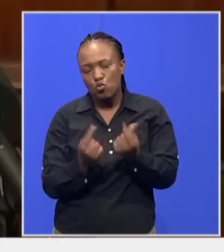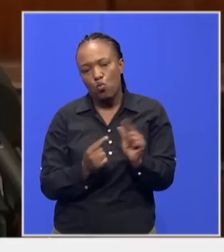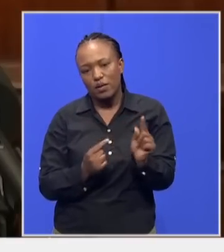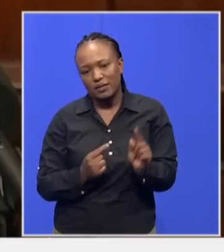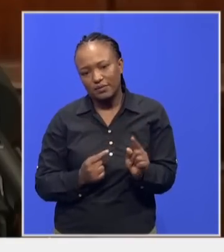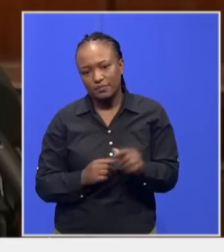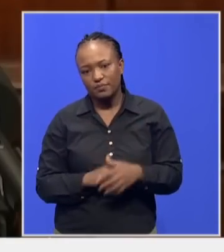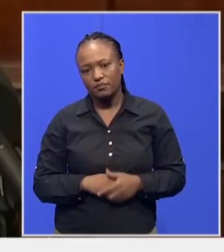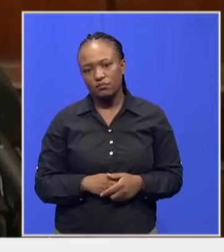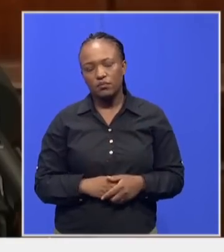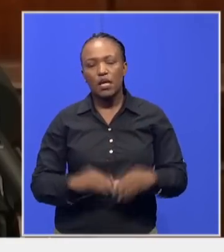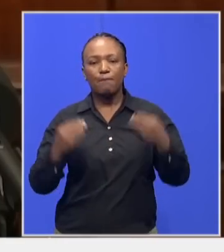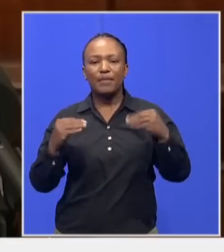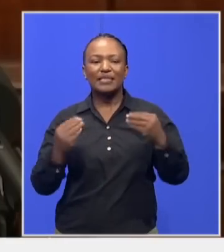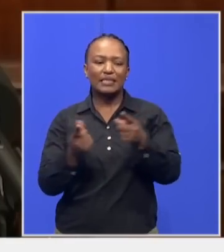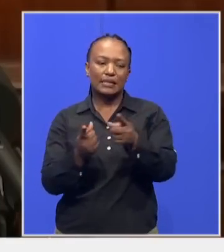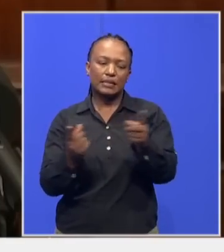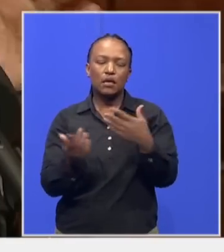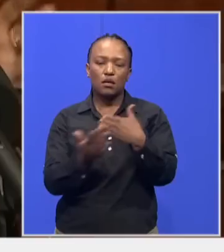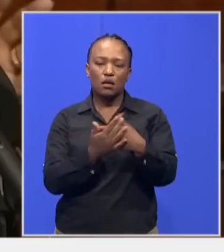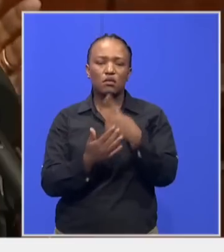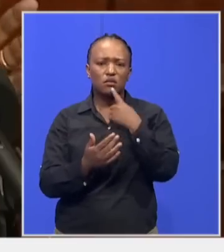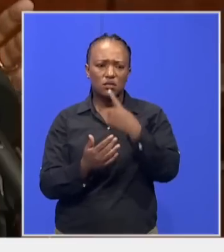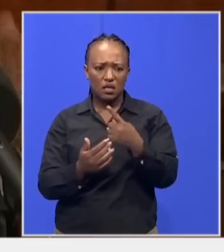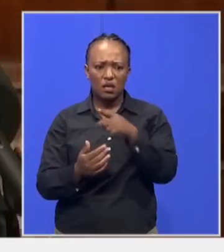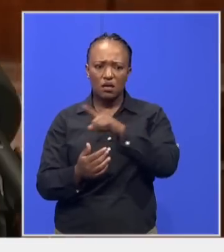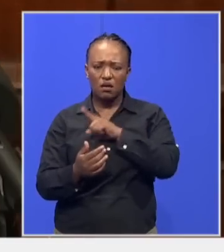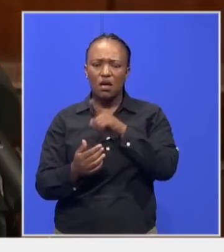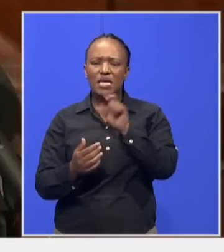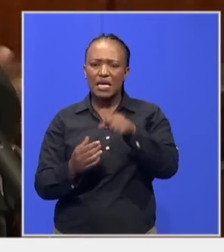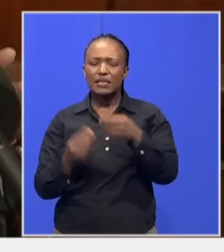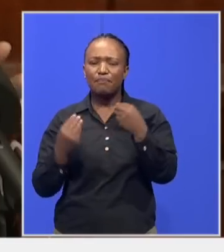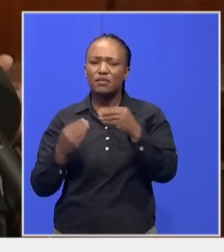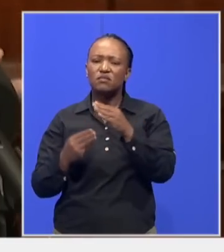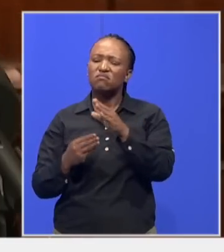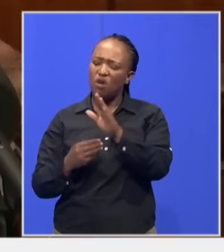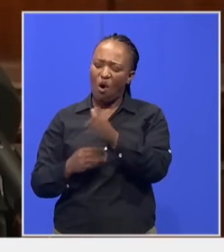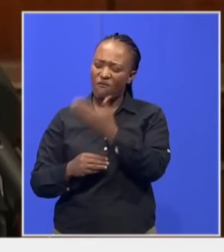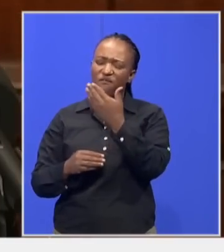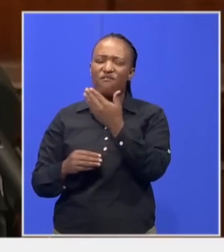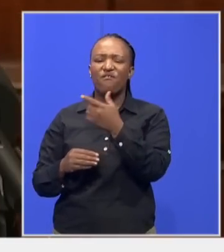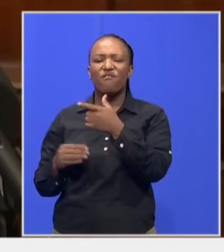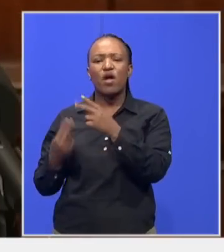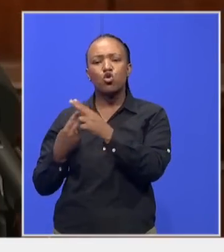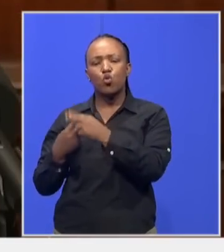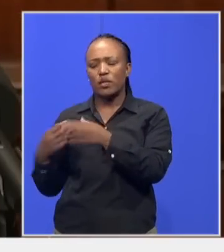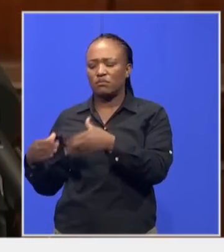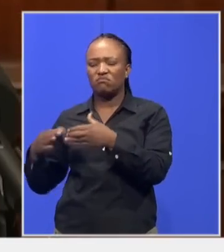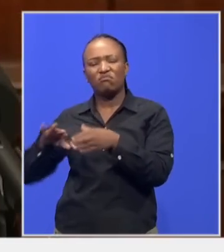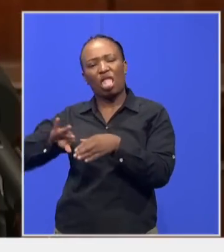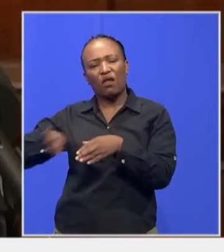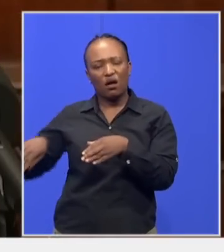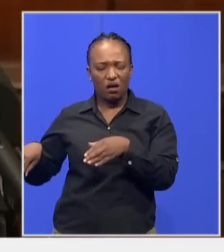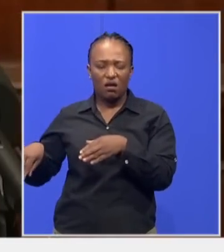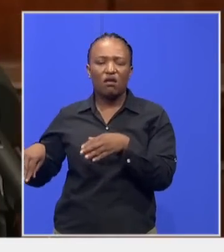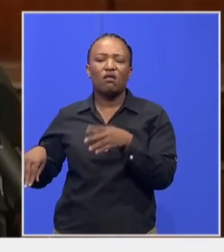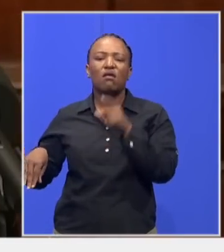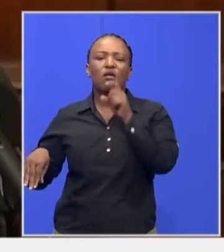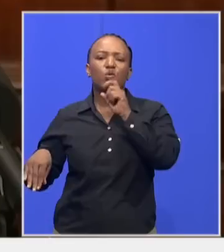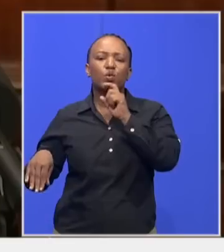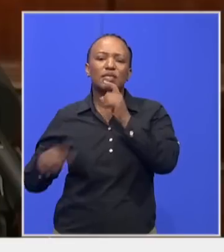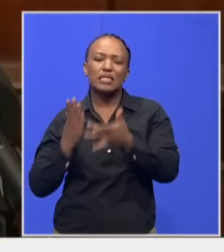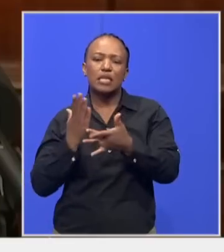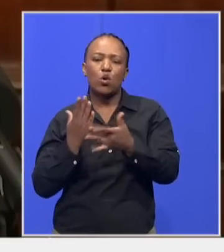The market can tell you that, of course, these units, we have decommissioned them. We can go in there, we can refurbish, use the latest